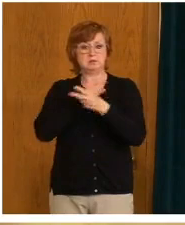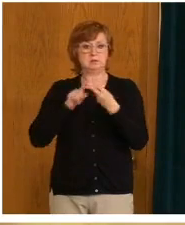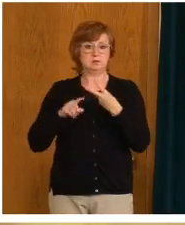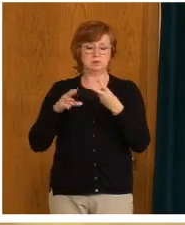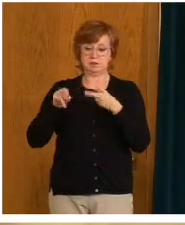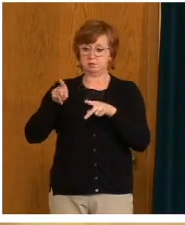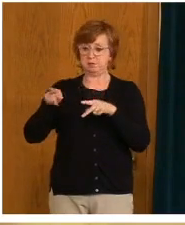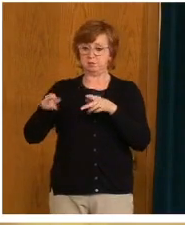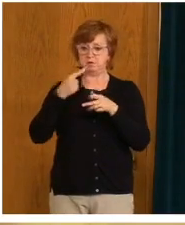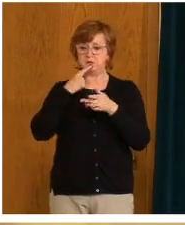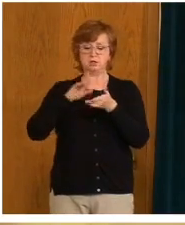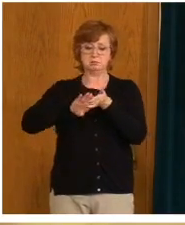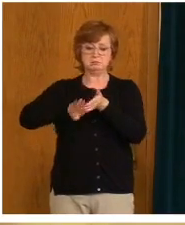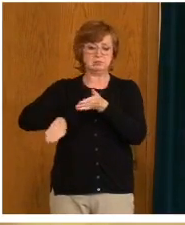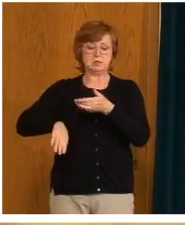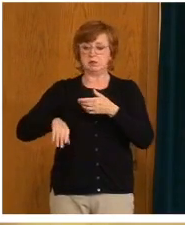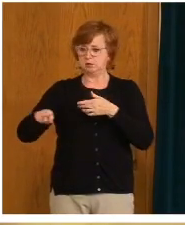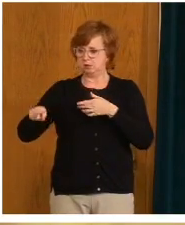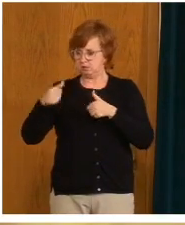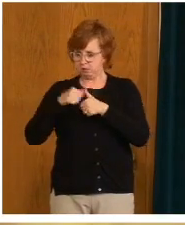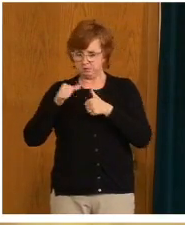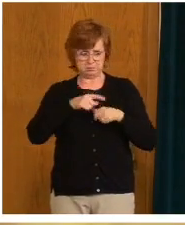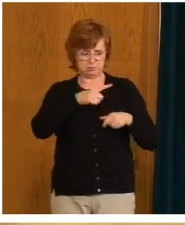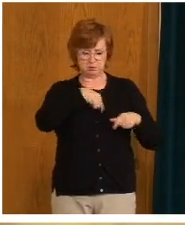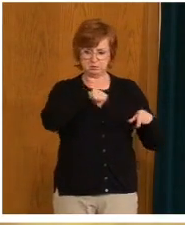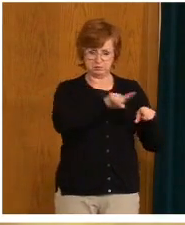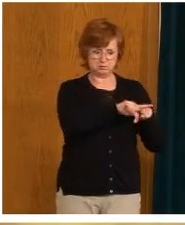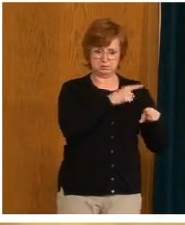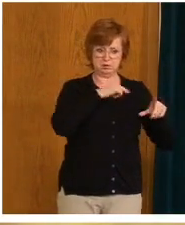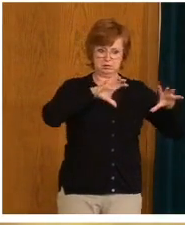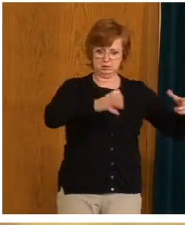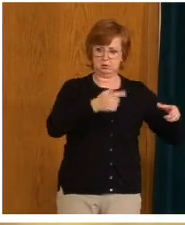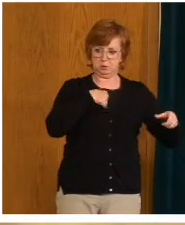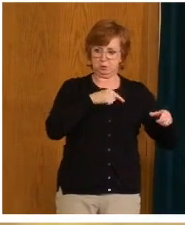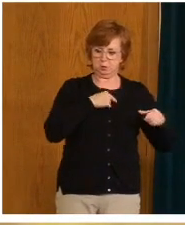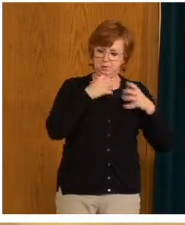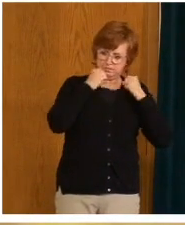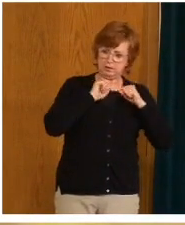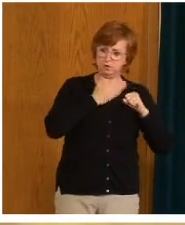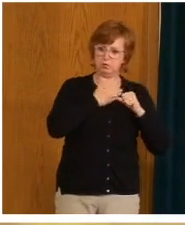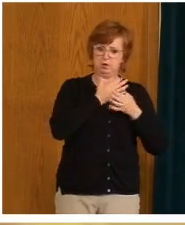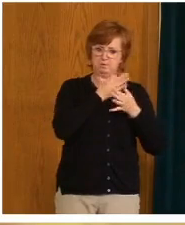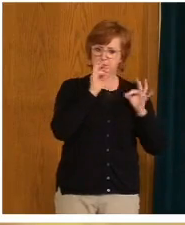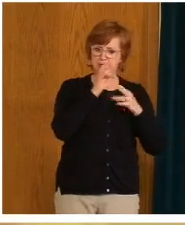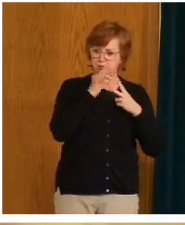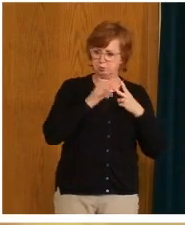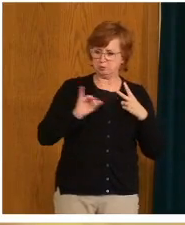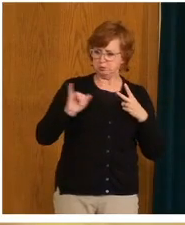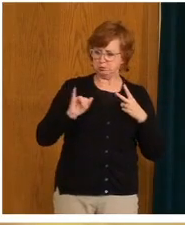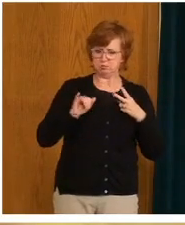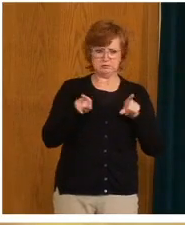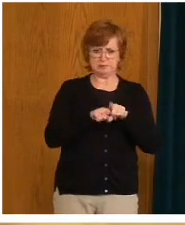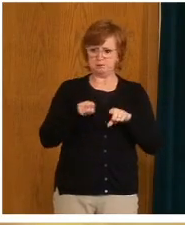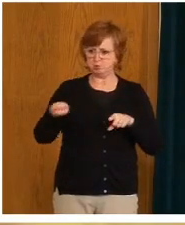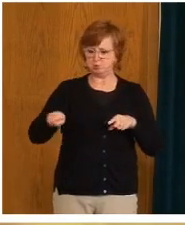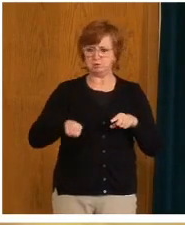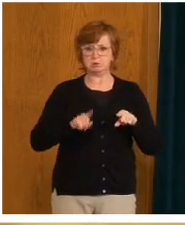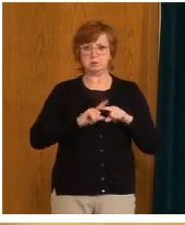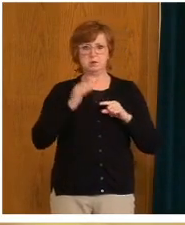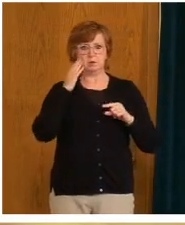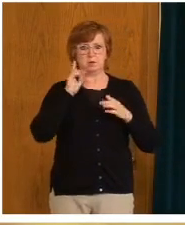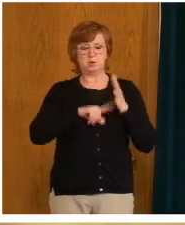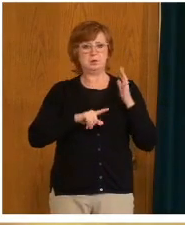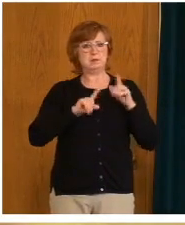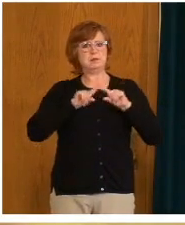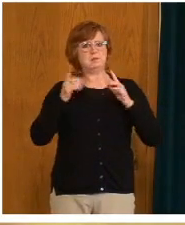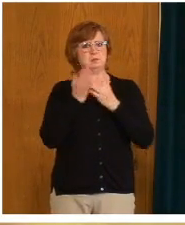people values their freedoms, and they want those restrictions gone just as much as you do. But here's the difference. They're actually doing something